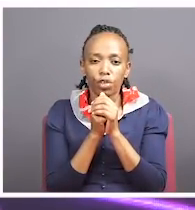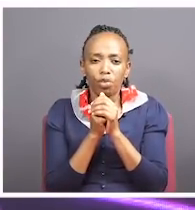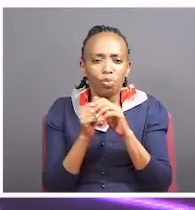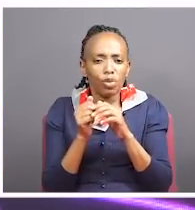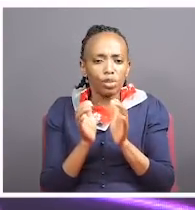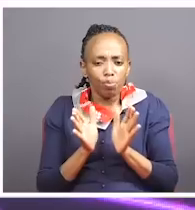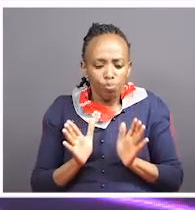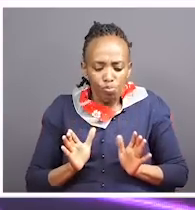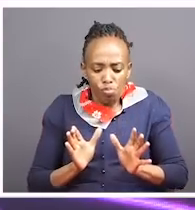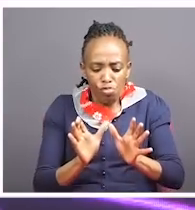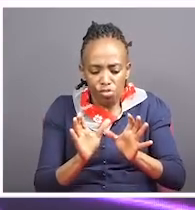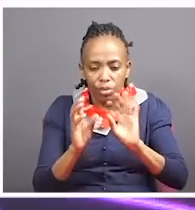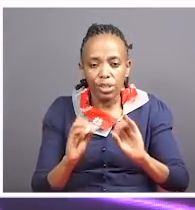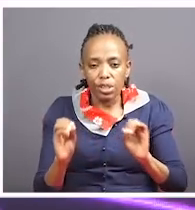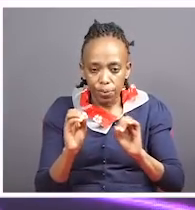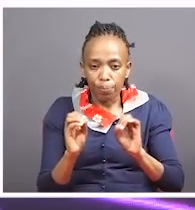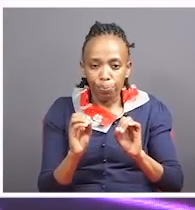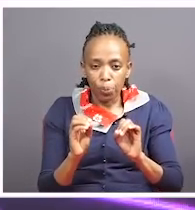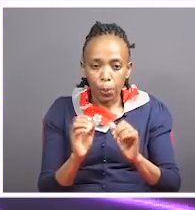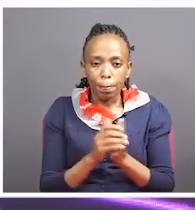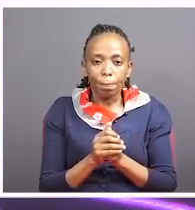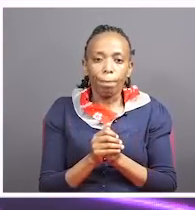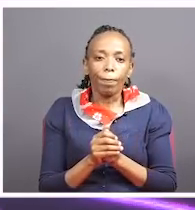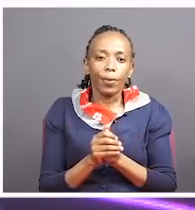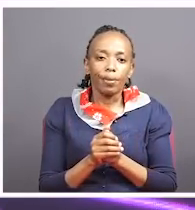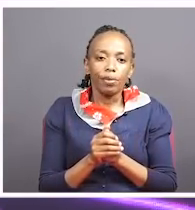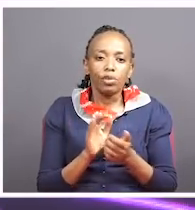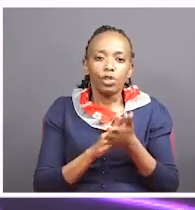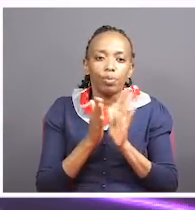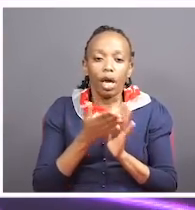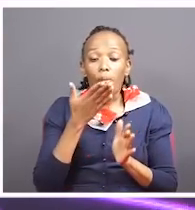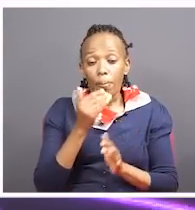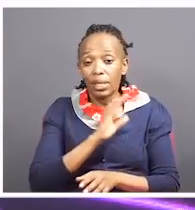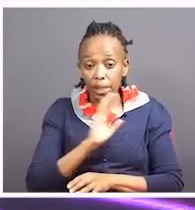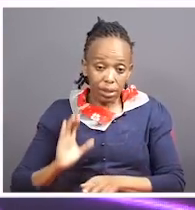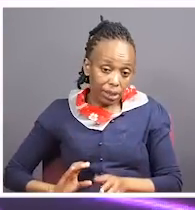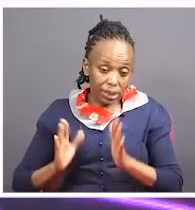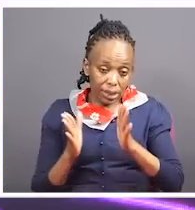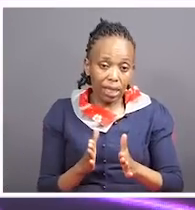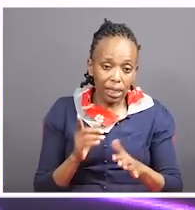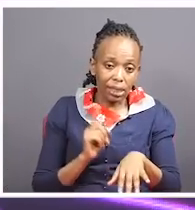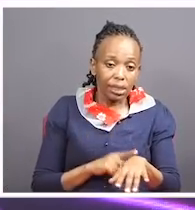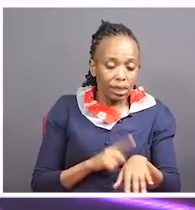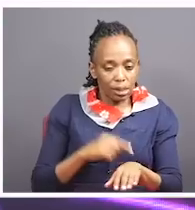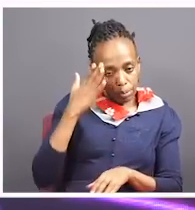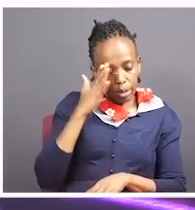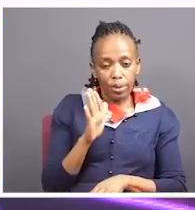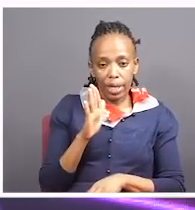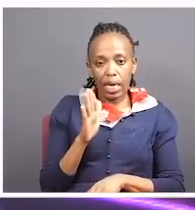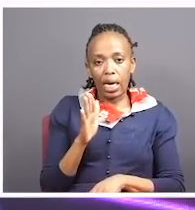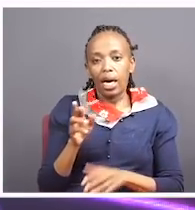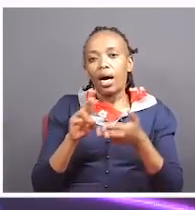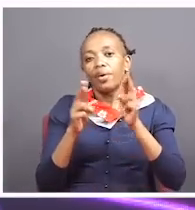being prodded or being persuaded or being pushed to be a better Christian after he